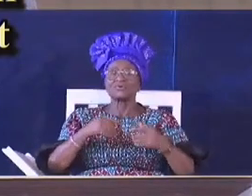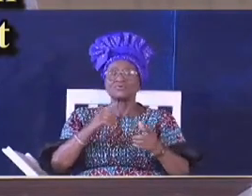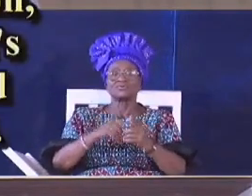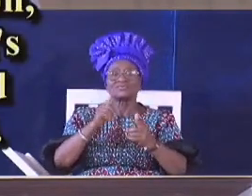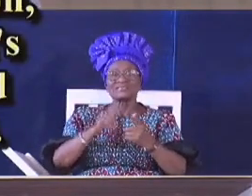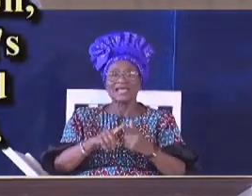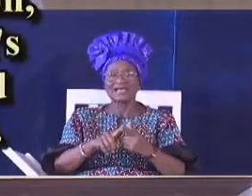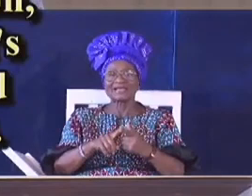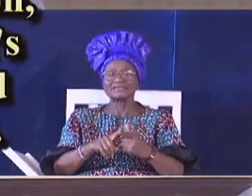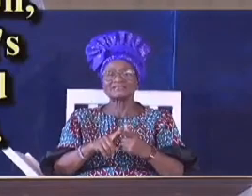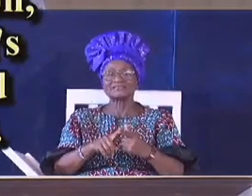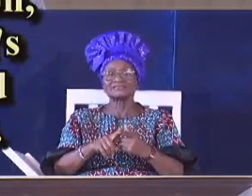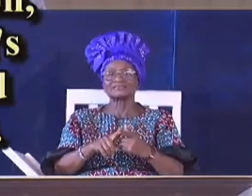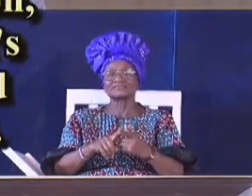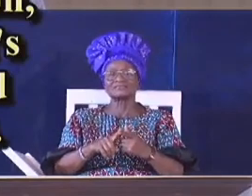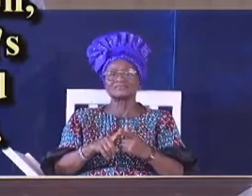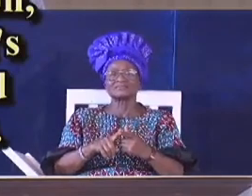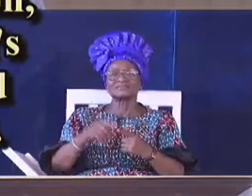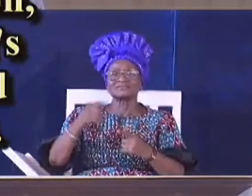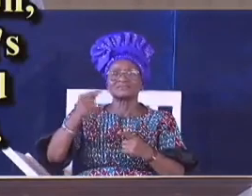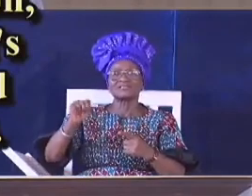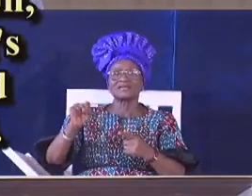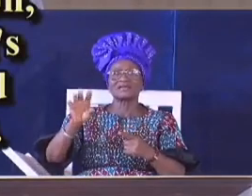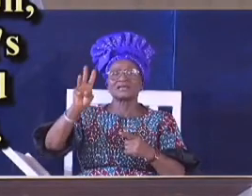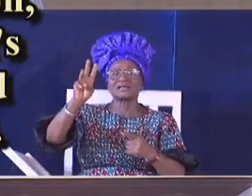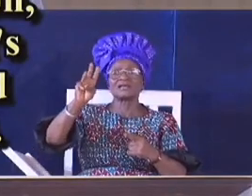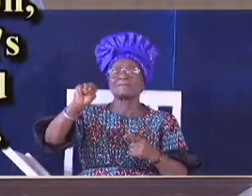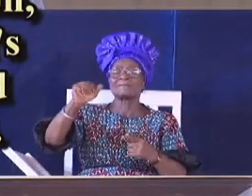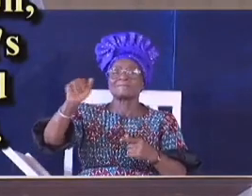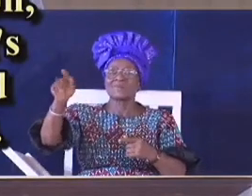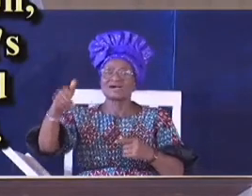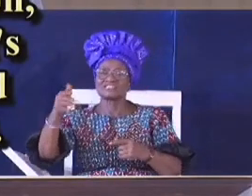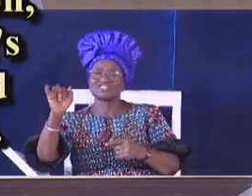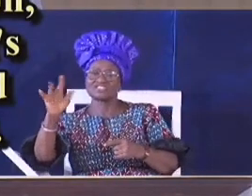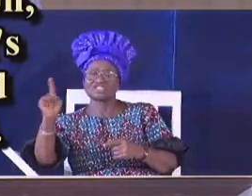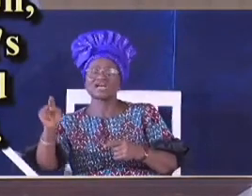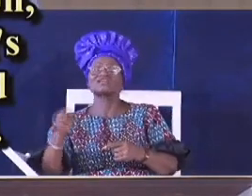Then the magician said unto Pharaoh,